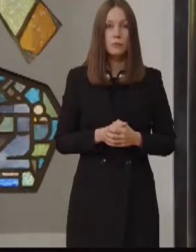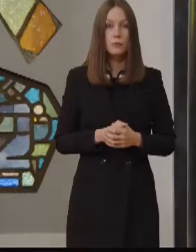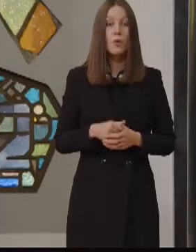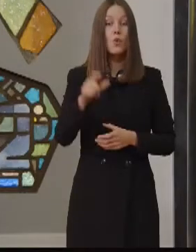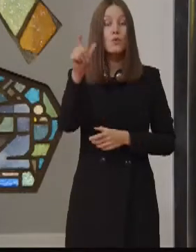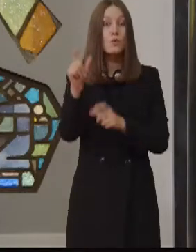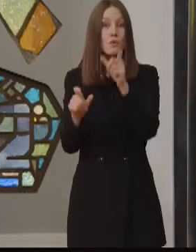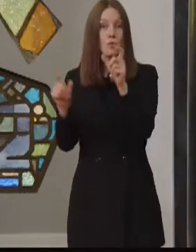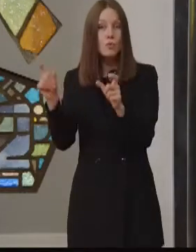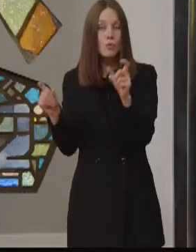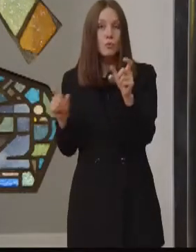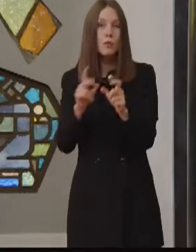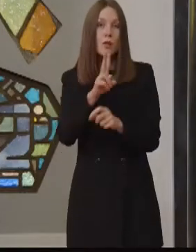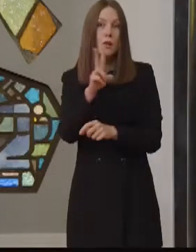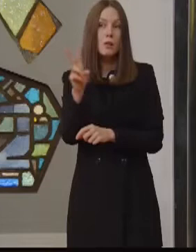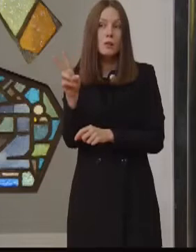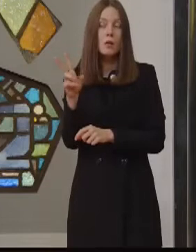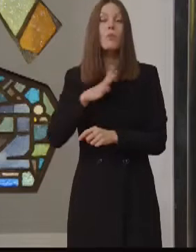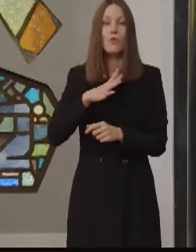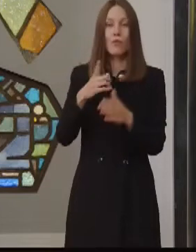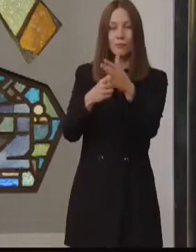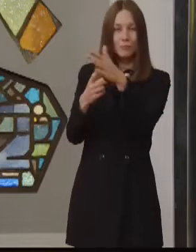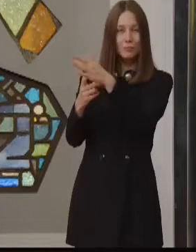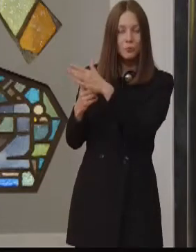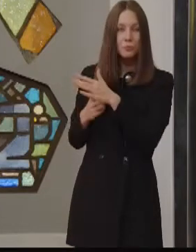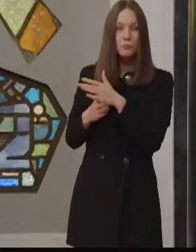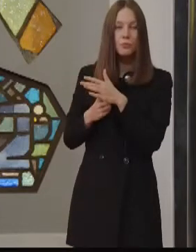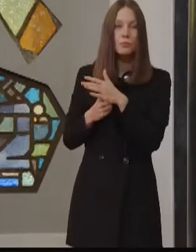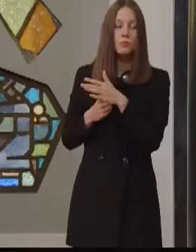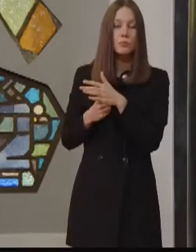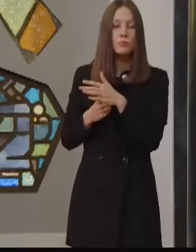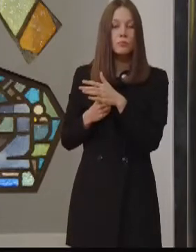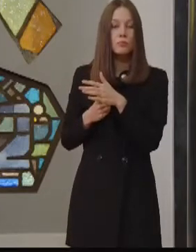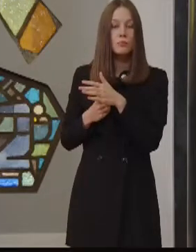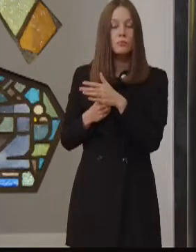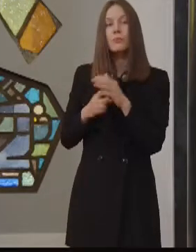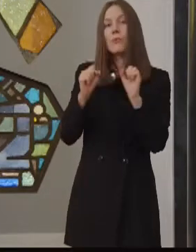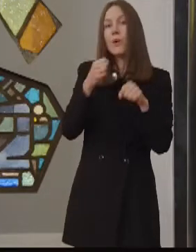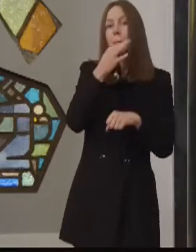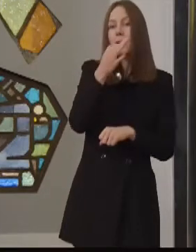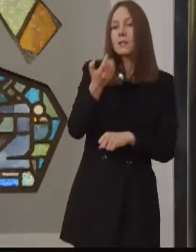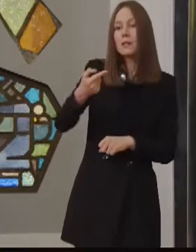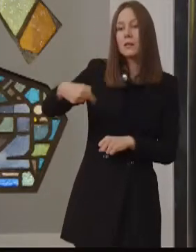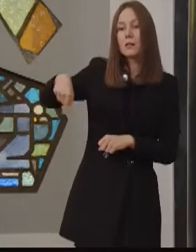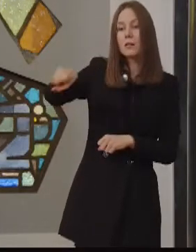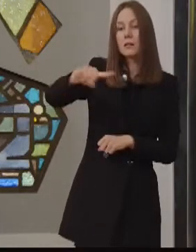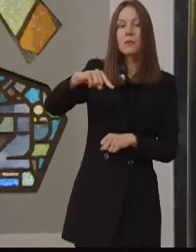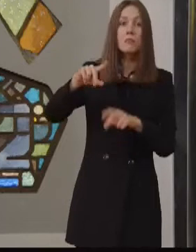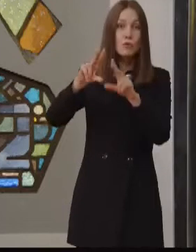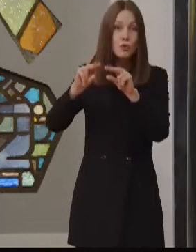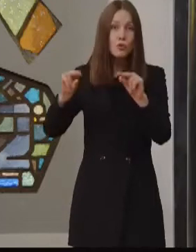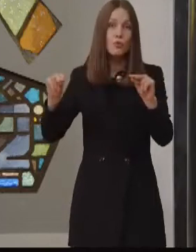But, in fact, the people that I had talked to, on the one hand,